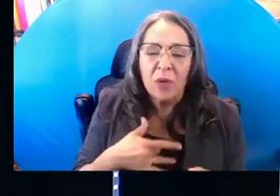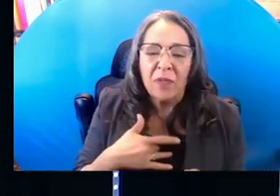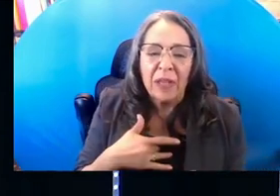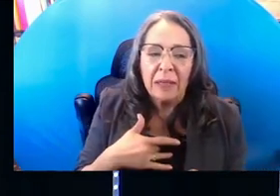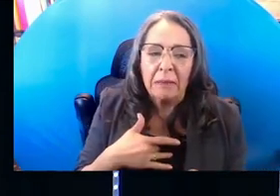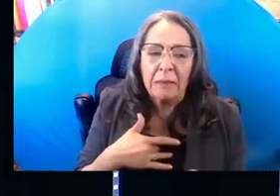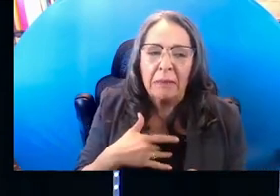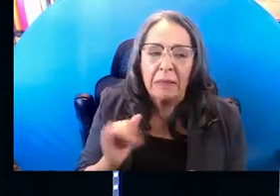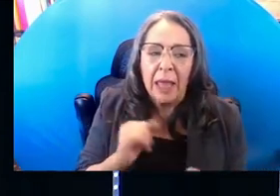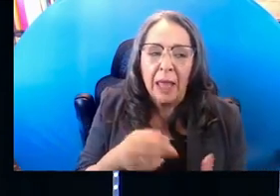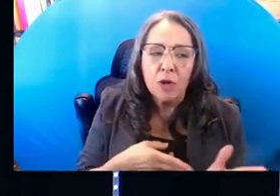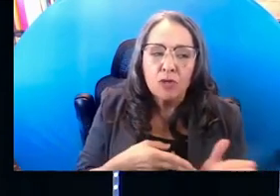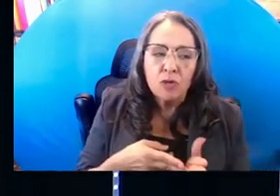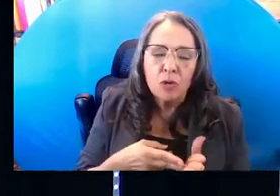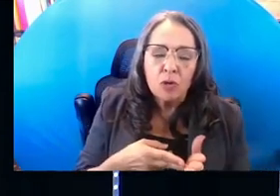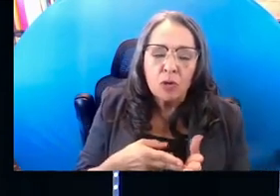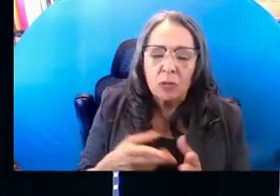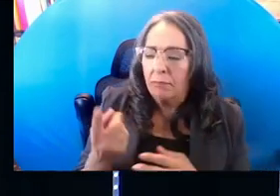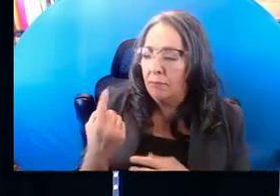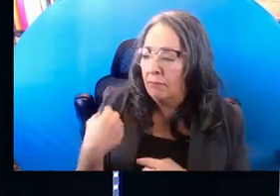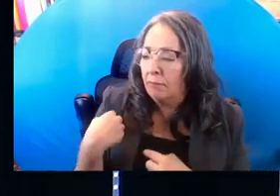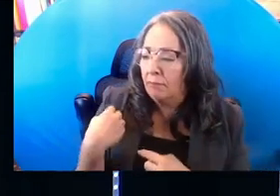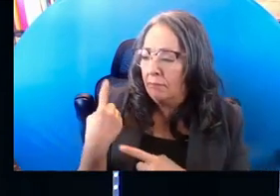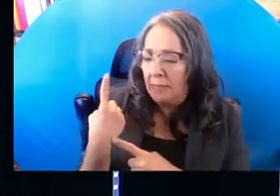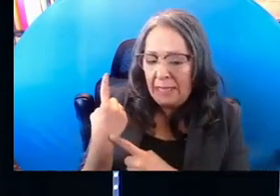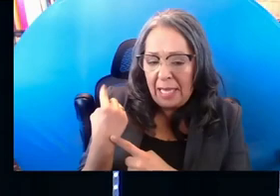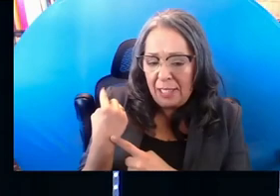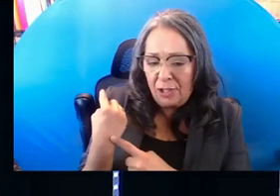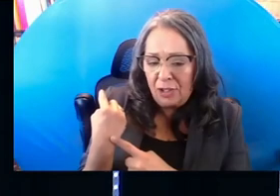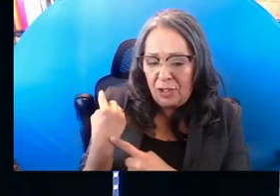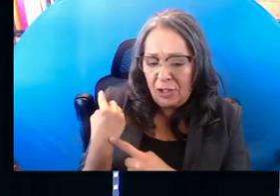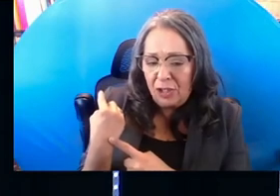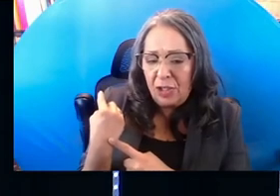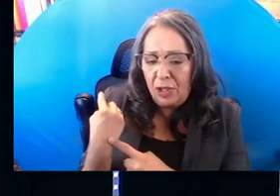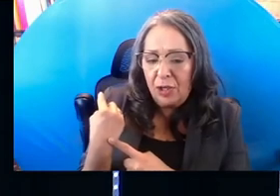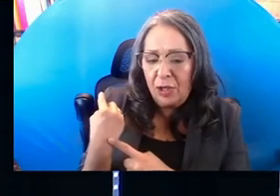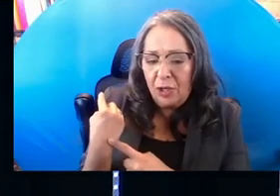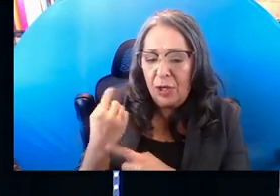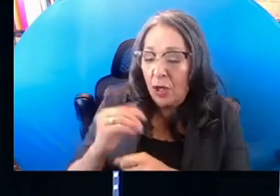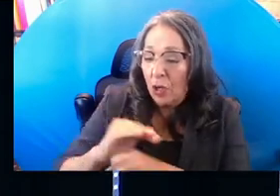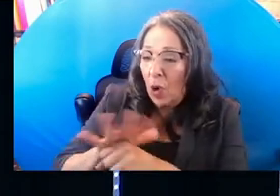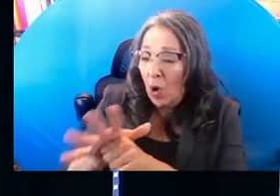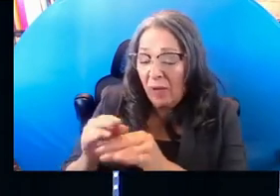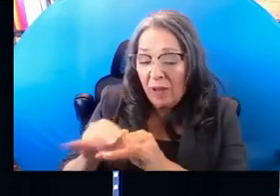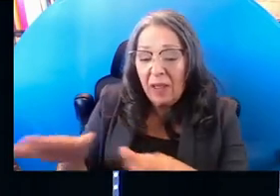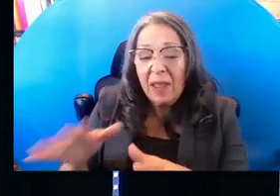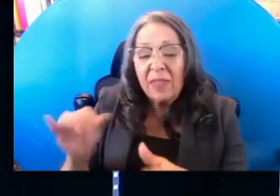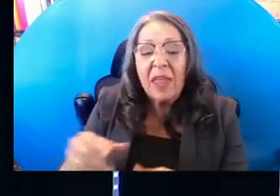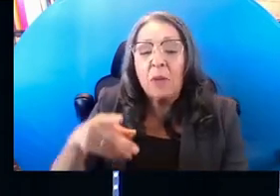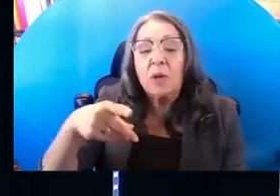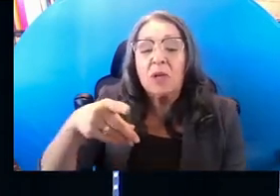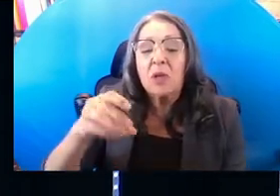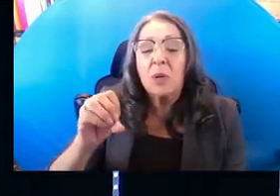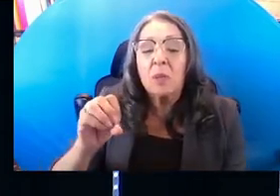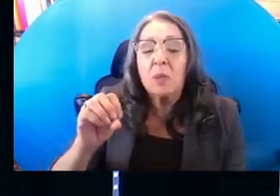year during COVID, there was a pornography website